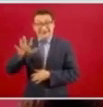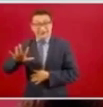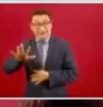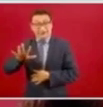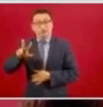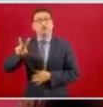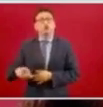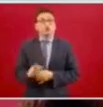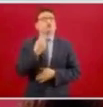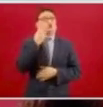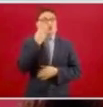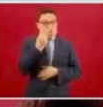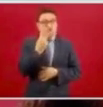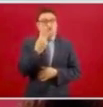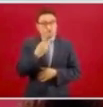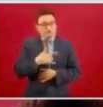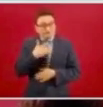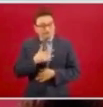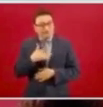SARS-CoV-2?